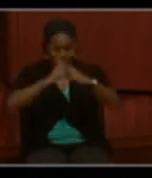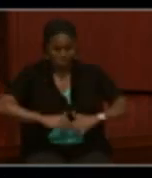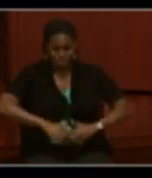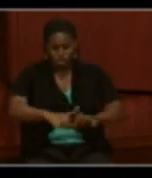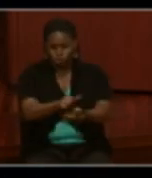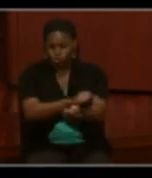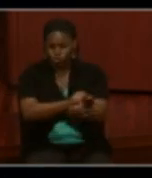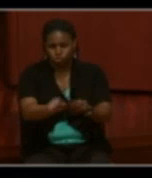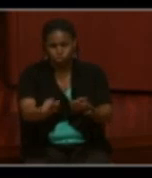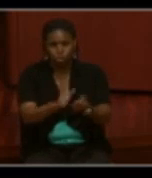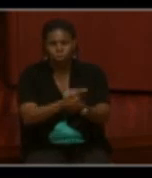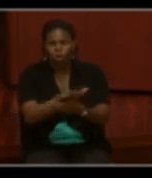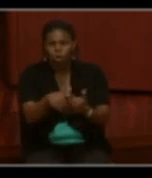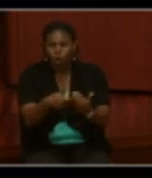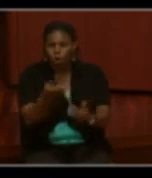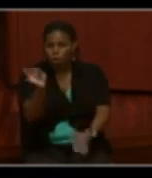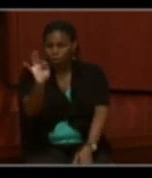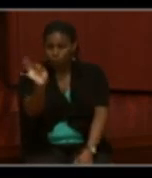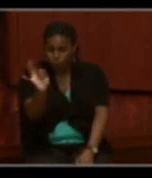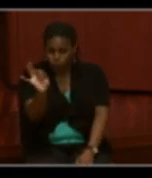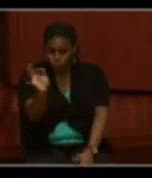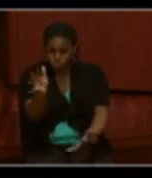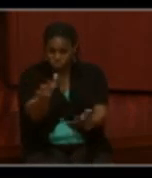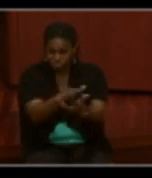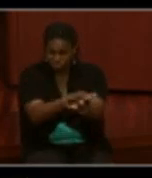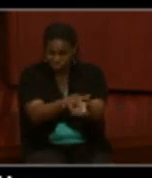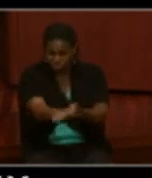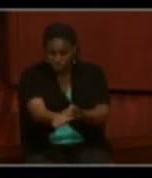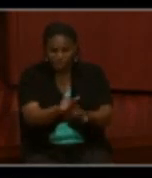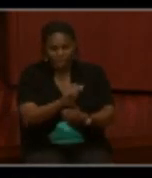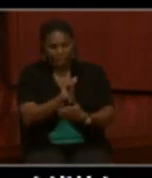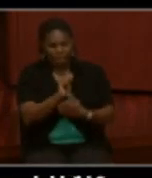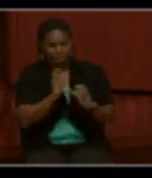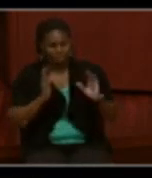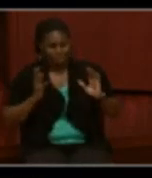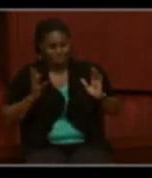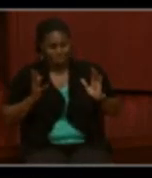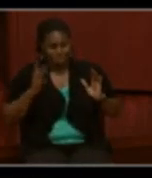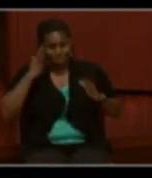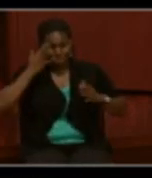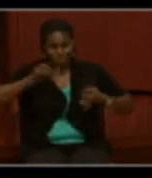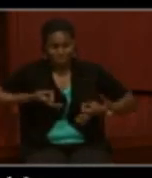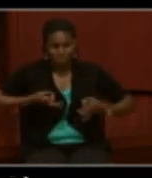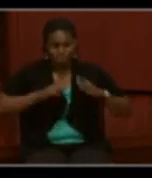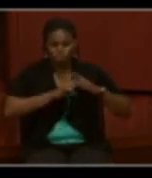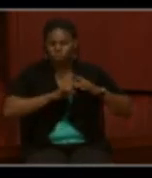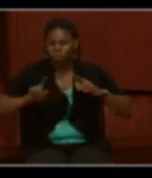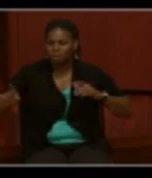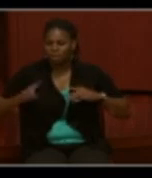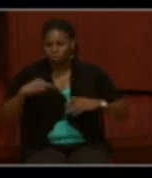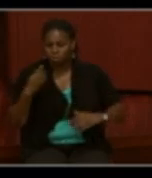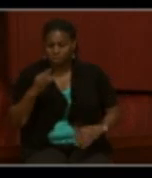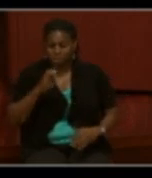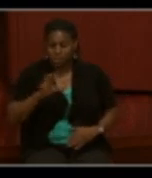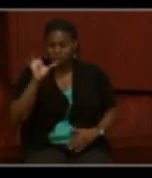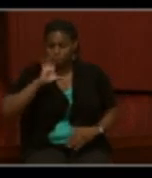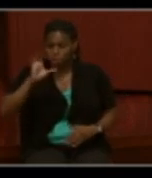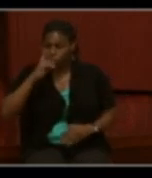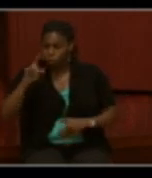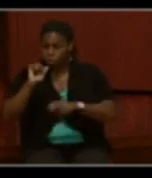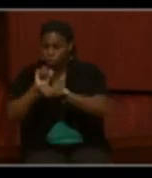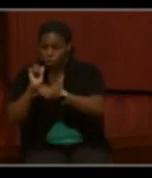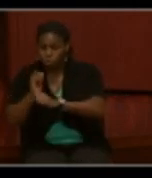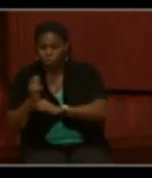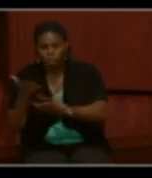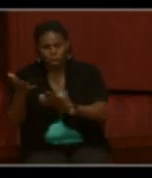of his furniture. Alfred wishes to leave the district in search of employment and wants to obtain a